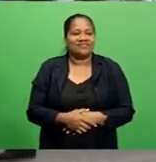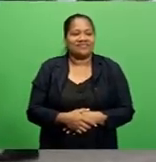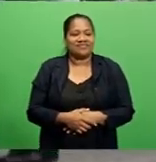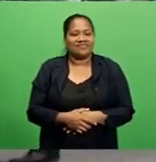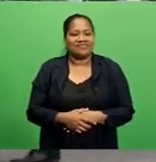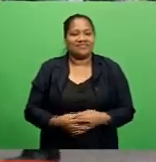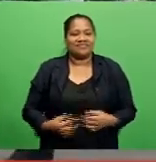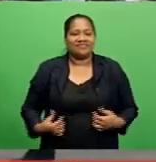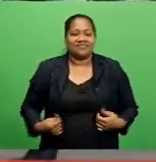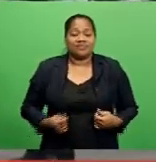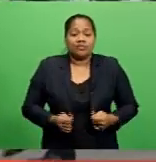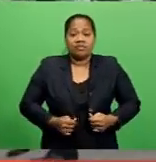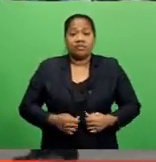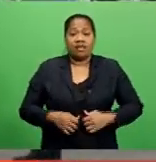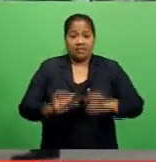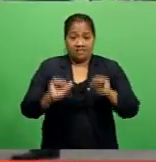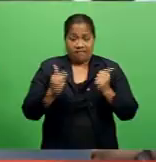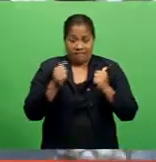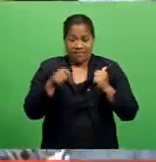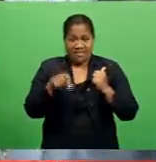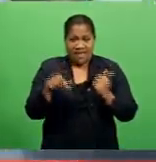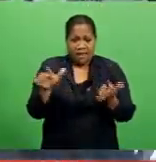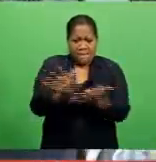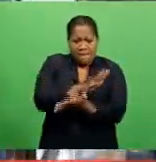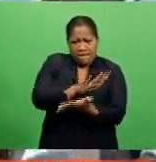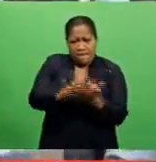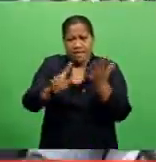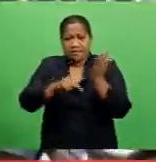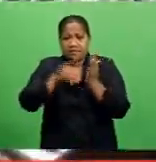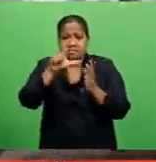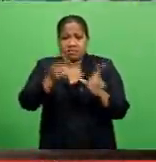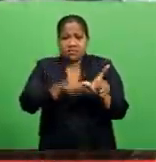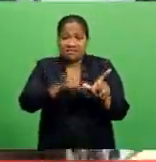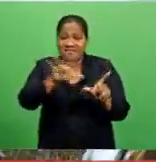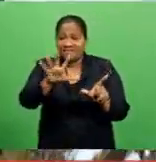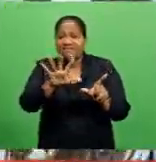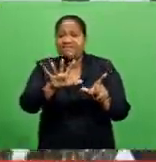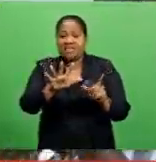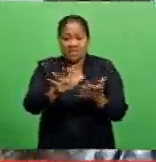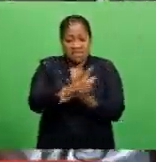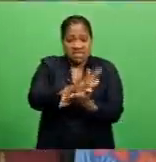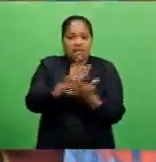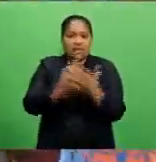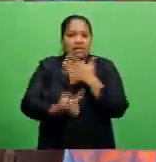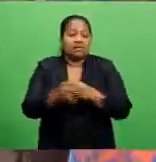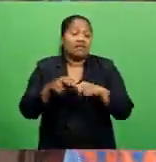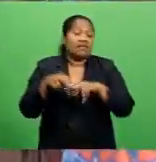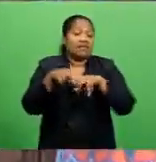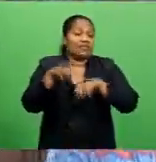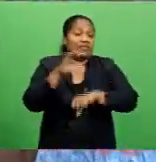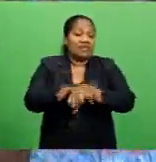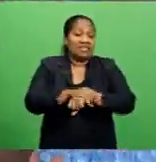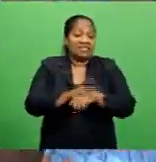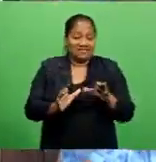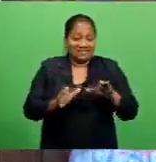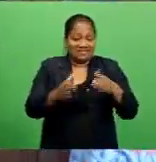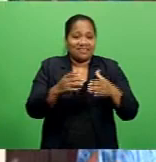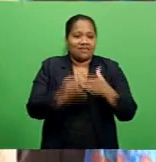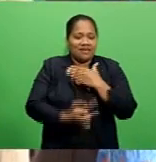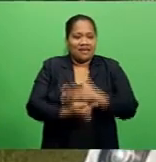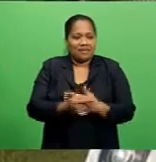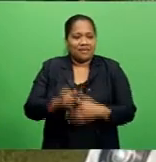After the devastation caused by Category 5 tropical cyclone Yasa, the Fiji Police Band this week visited the